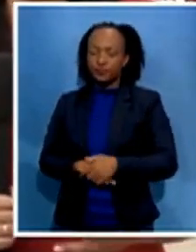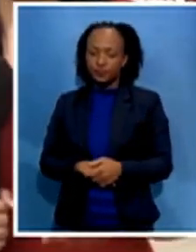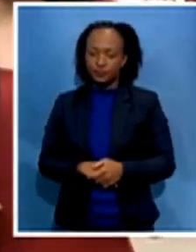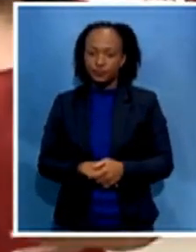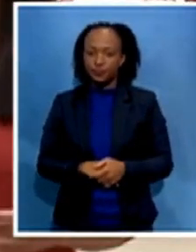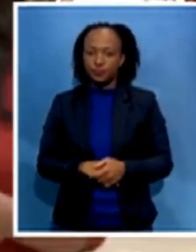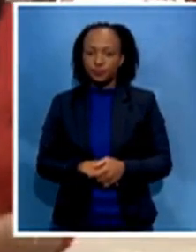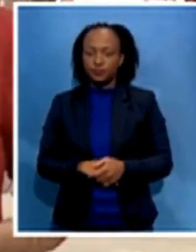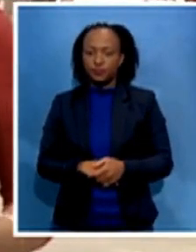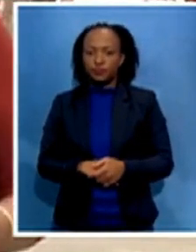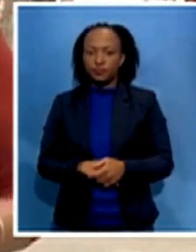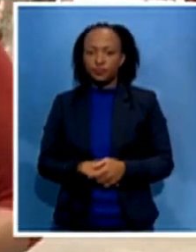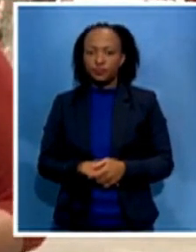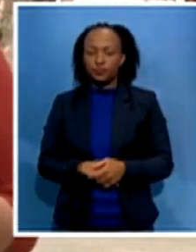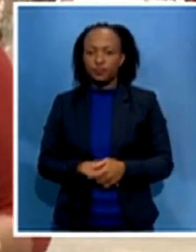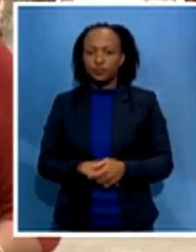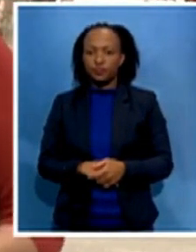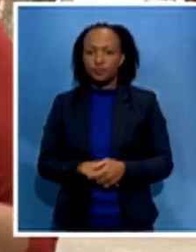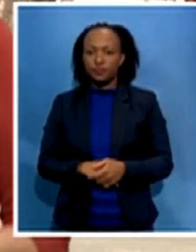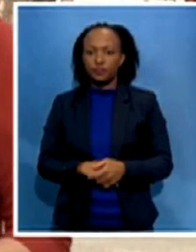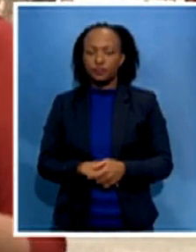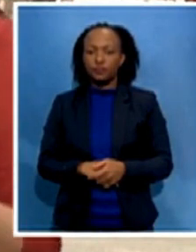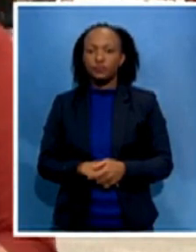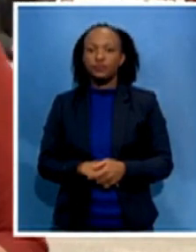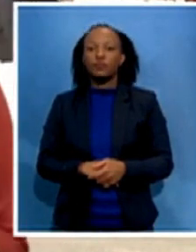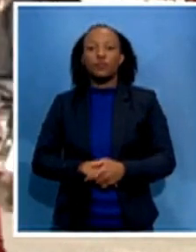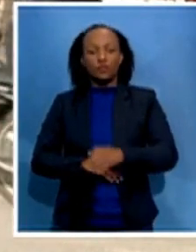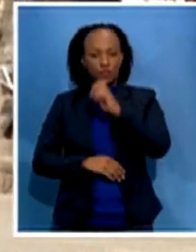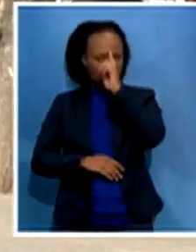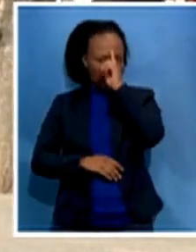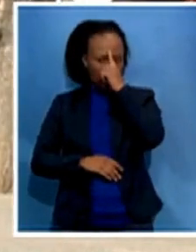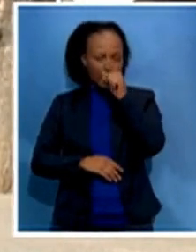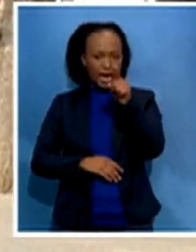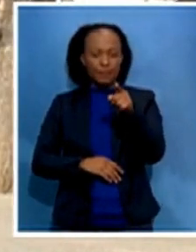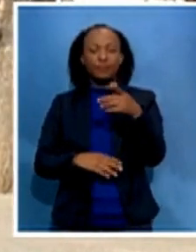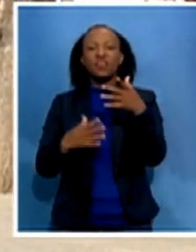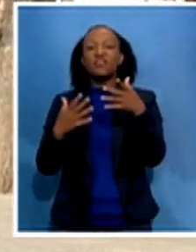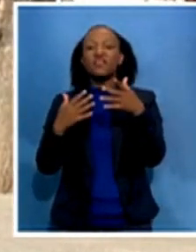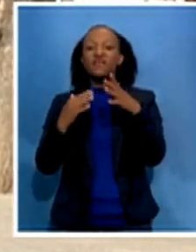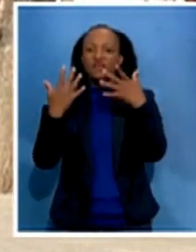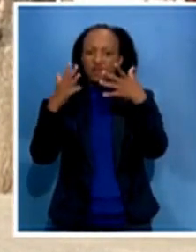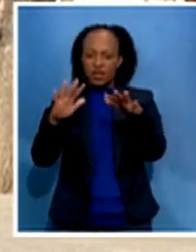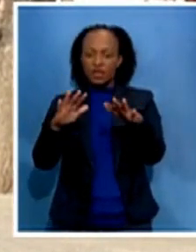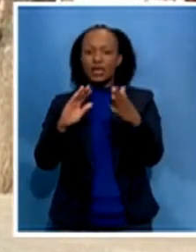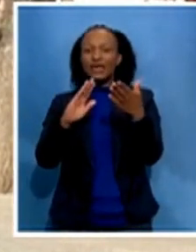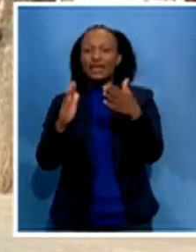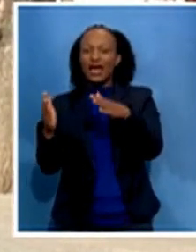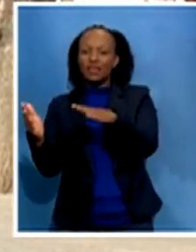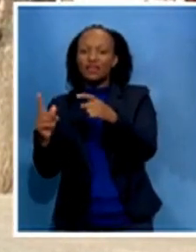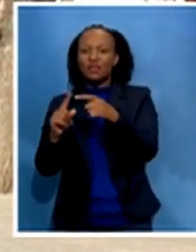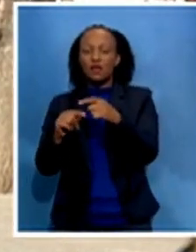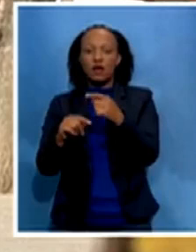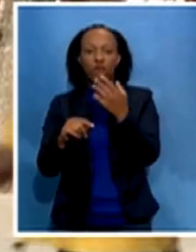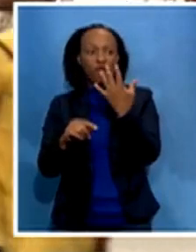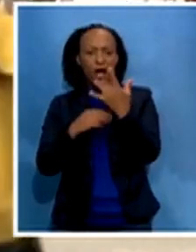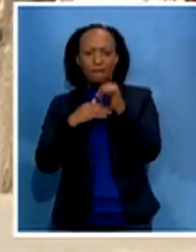On a day, India recorded more COVID-19 cases and deaths than it has in the last 5 months. The Health Ministry confirming